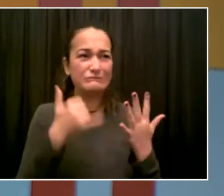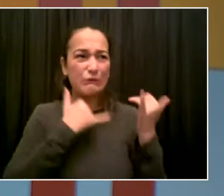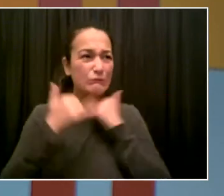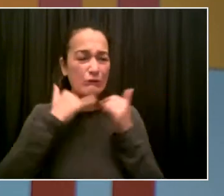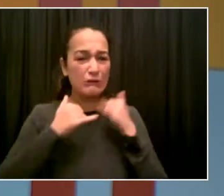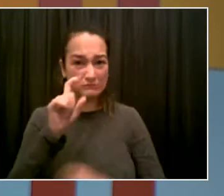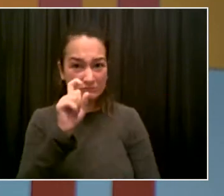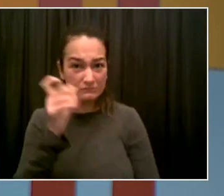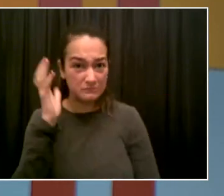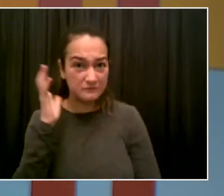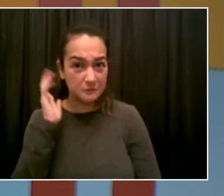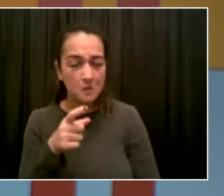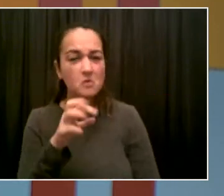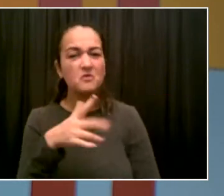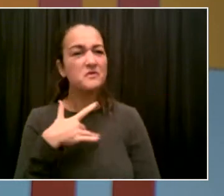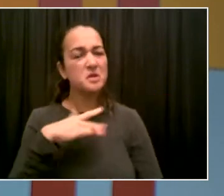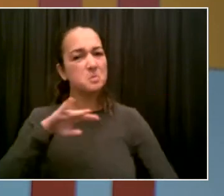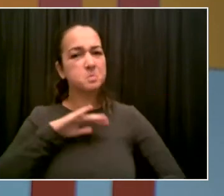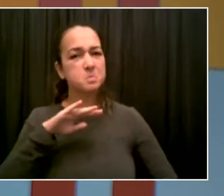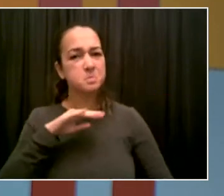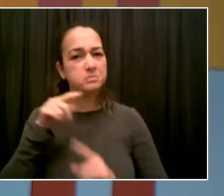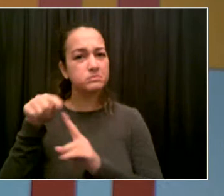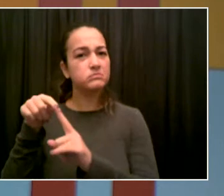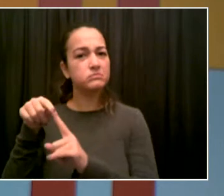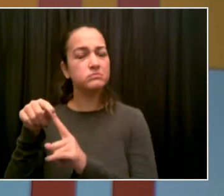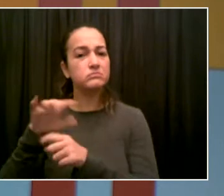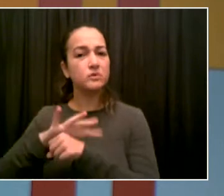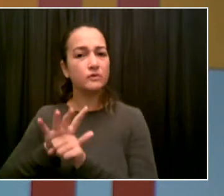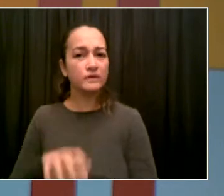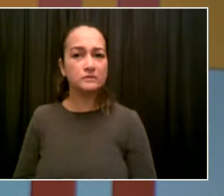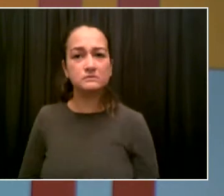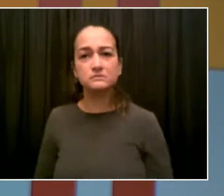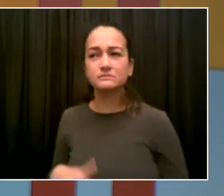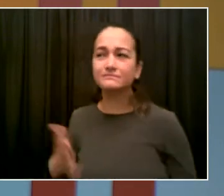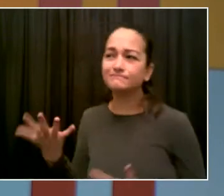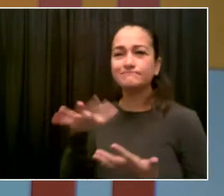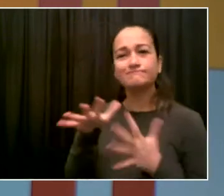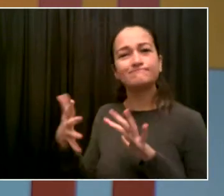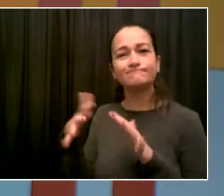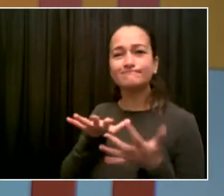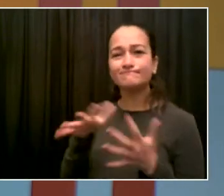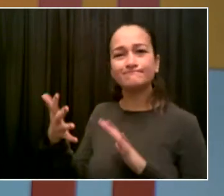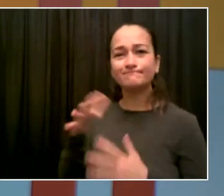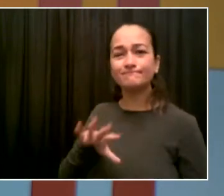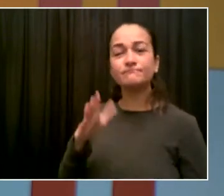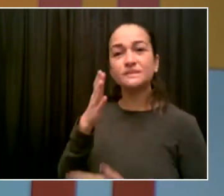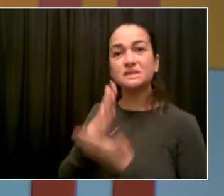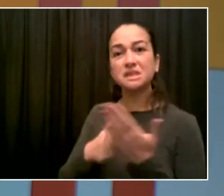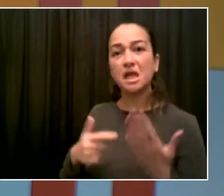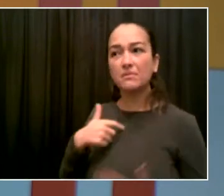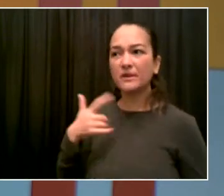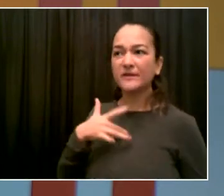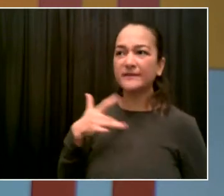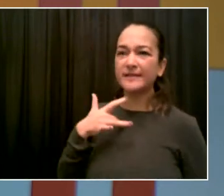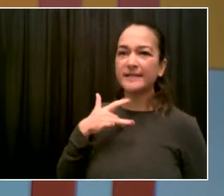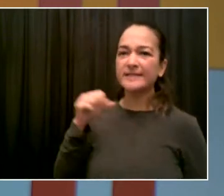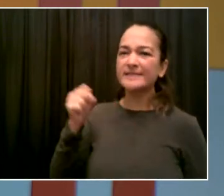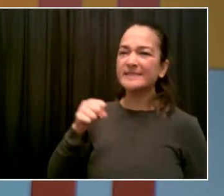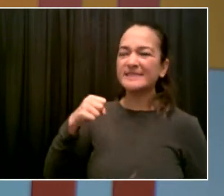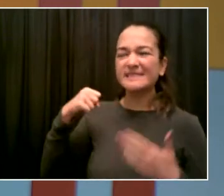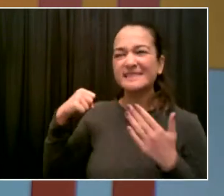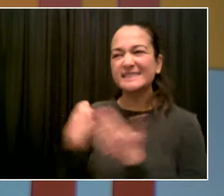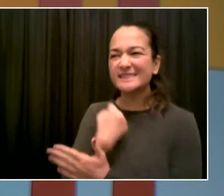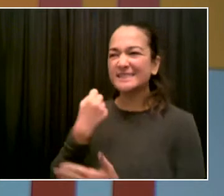look at and say that I should have done better, the team should have done better, or just missed opportunities sometimes. But I